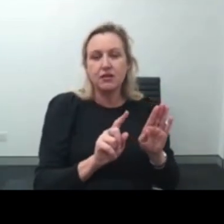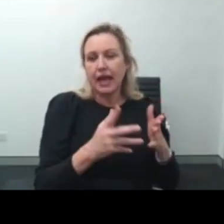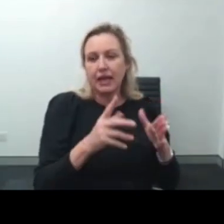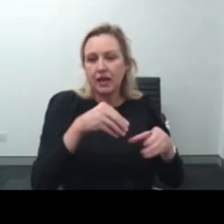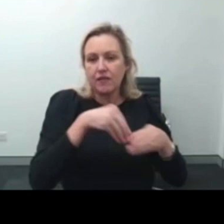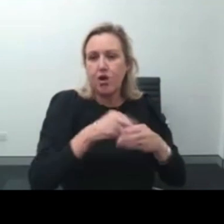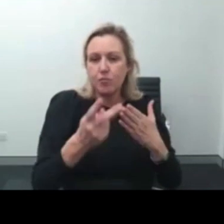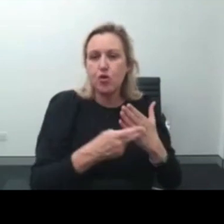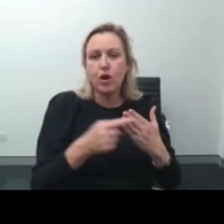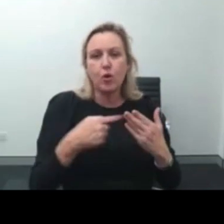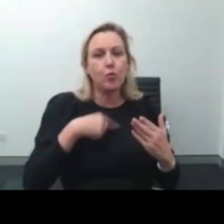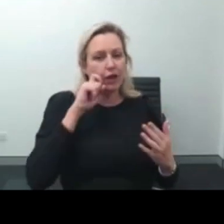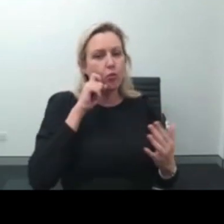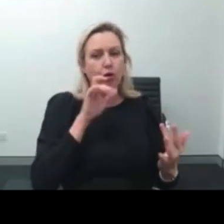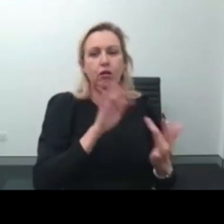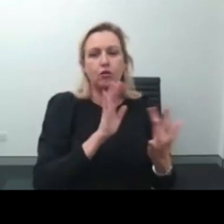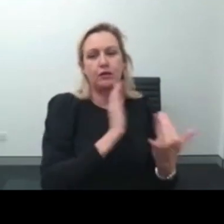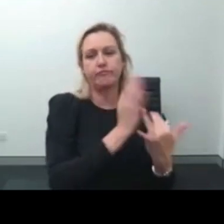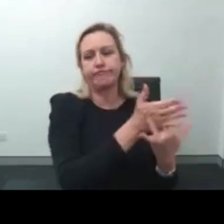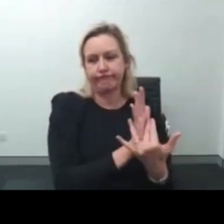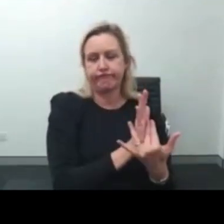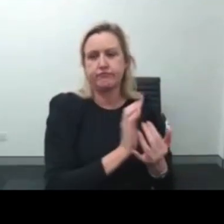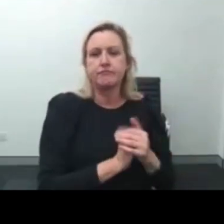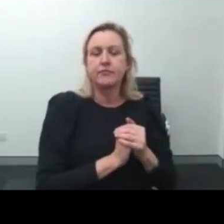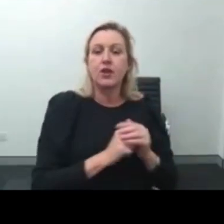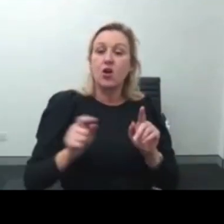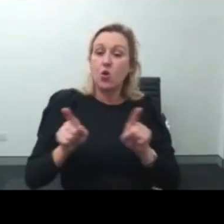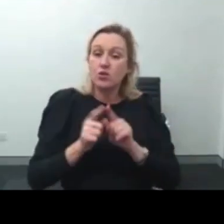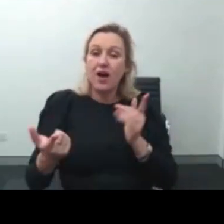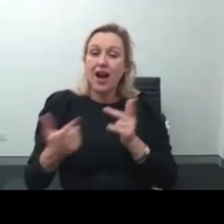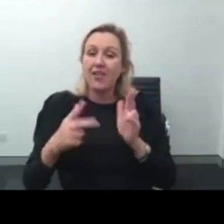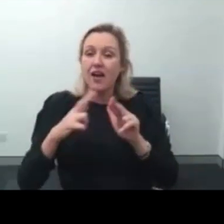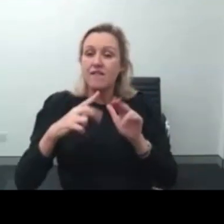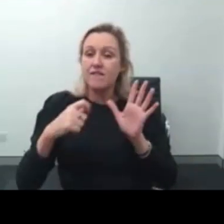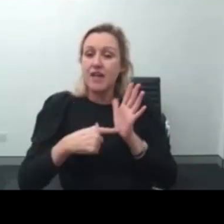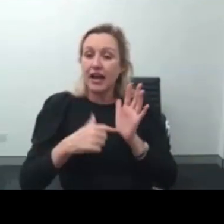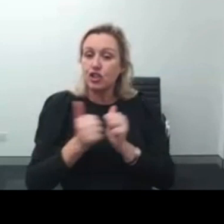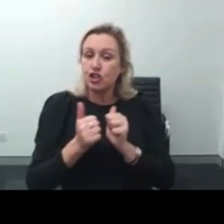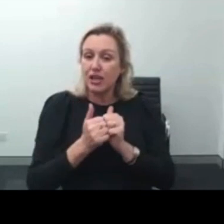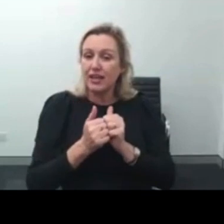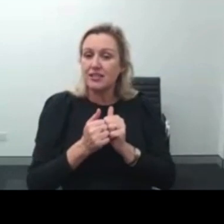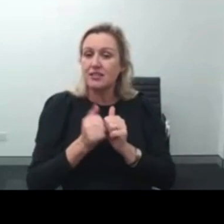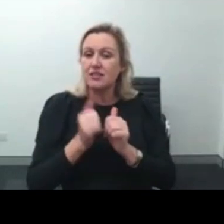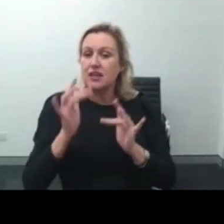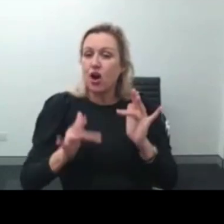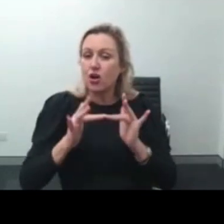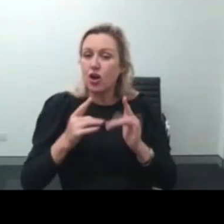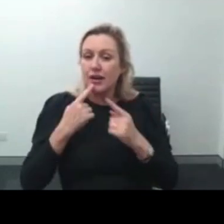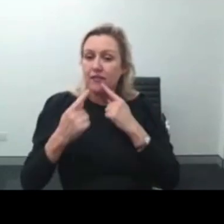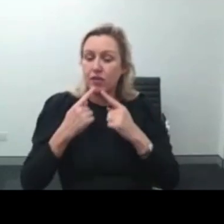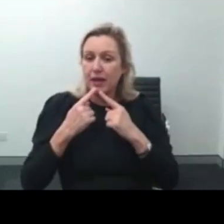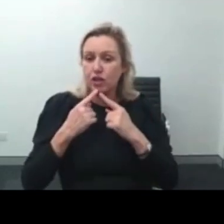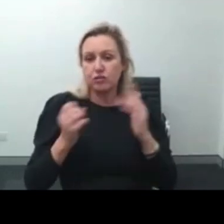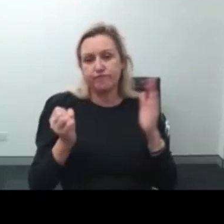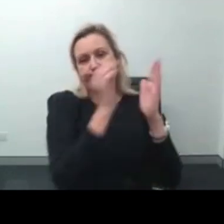need. We're also planning additional fact sheets and updated web content. So this is broadly available for